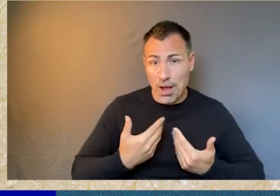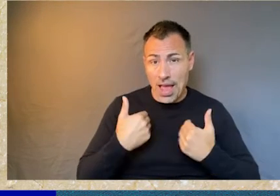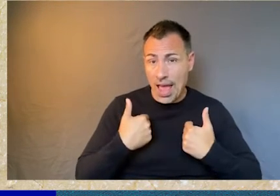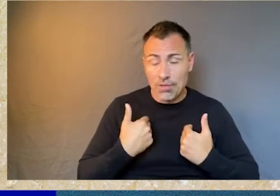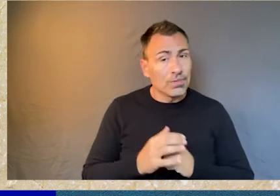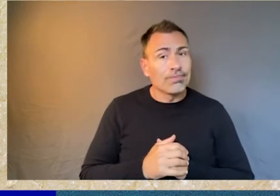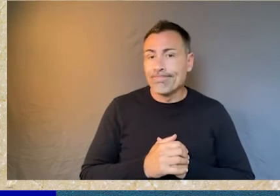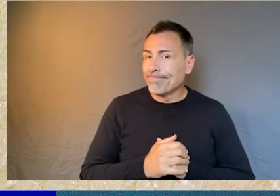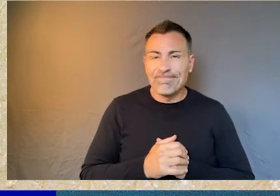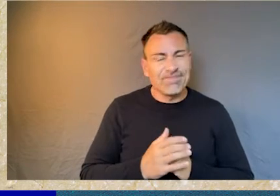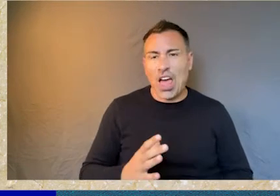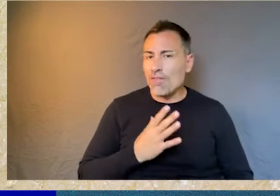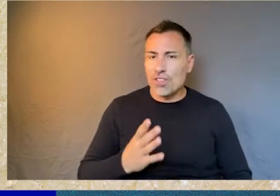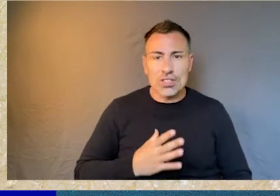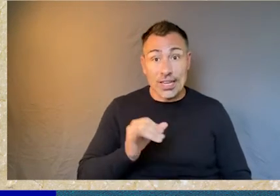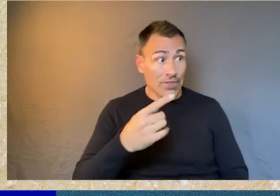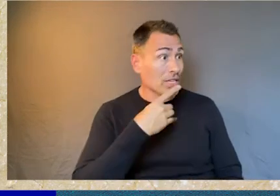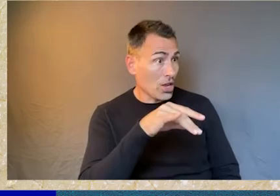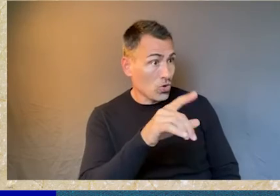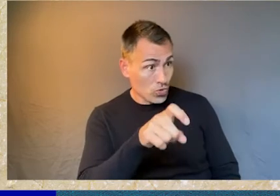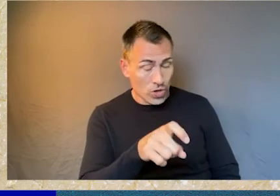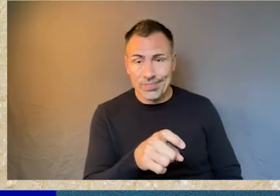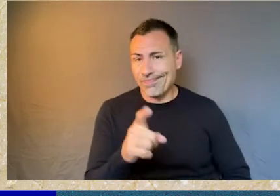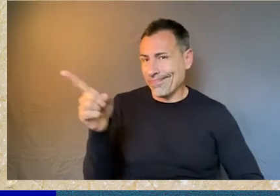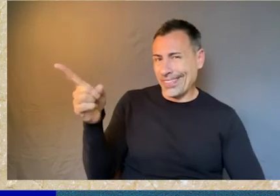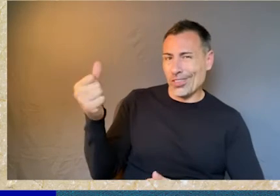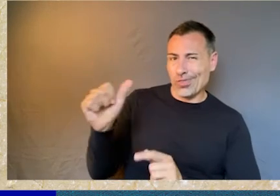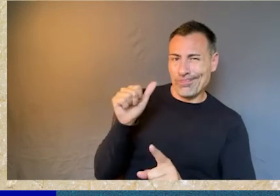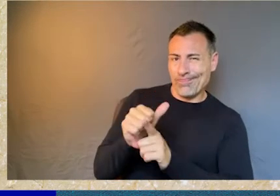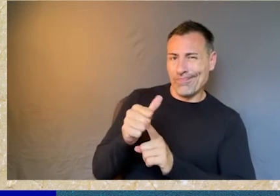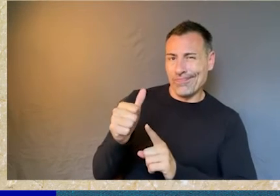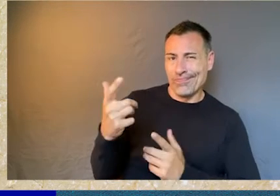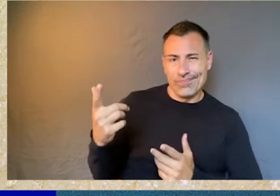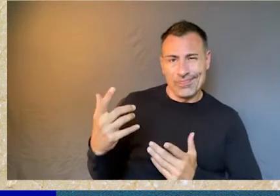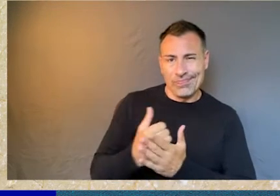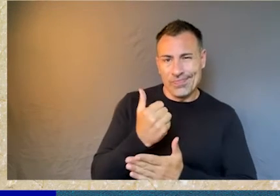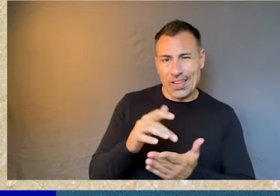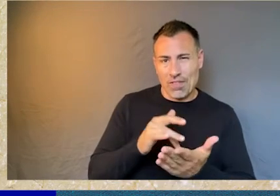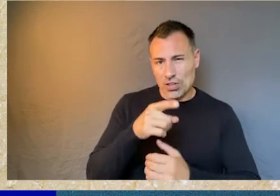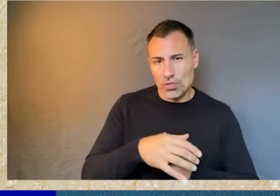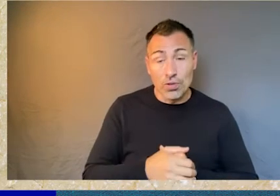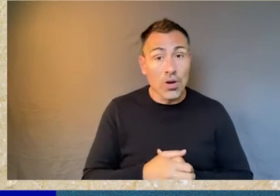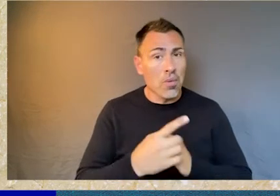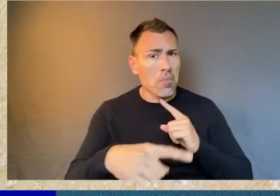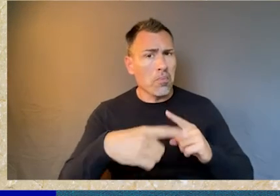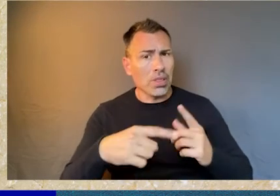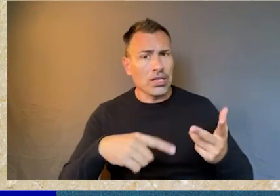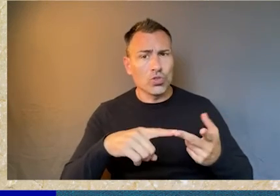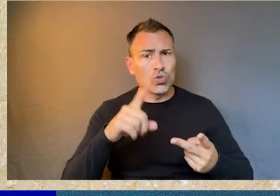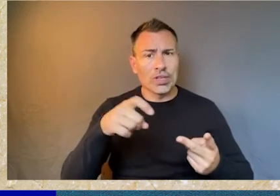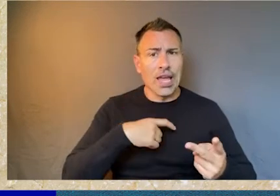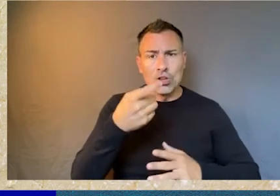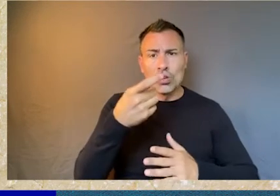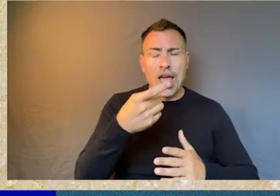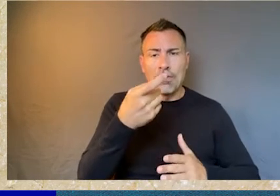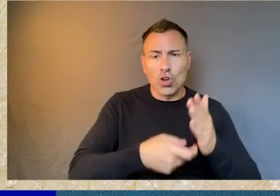says otherwise, they're trying to sell you something. Second, there can't be a surcharge for having a service animal, but